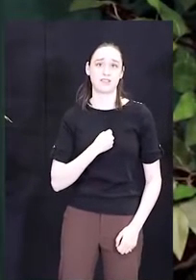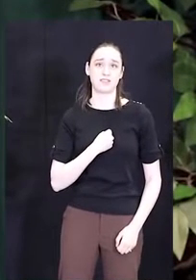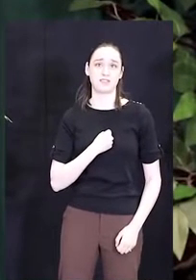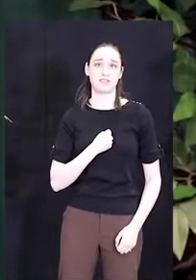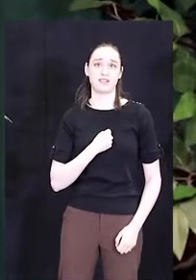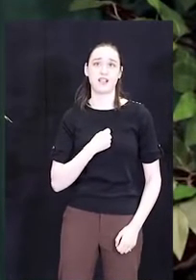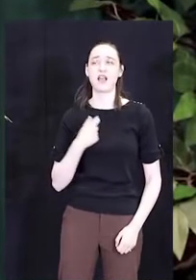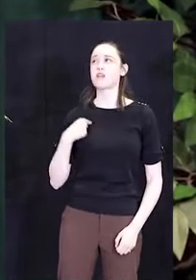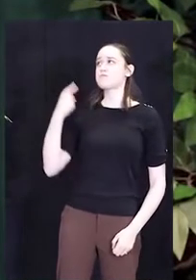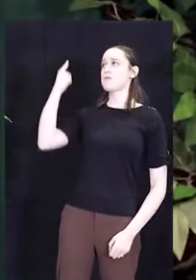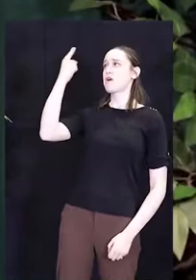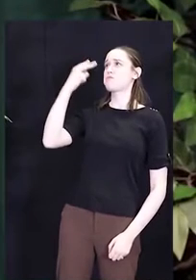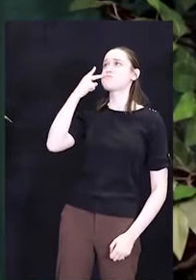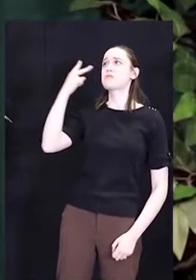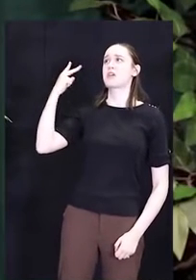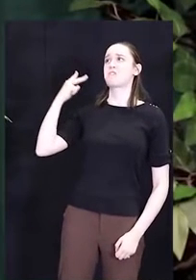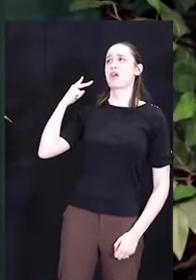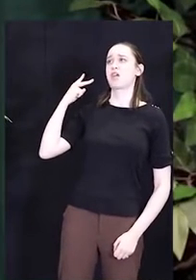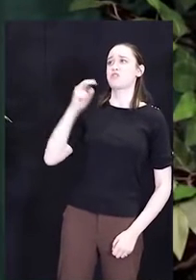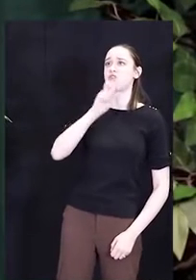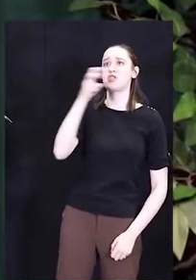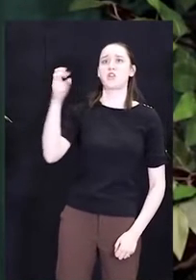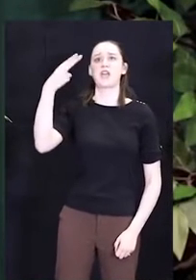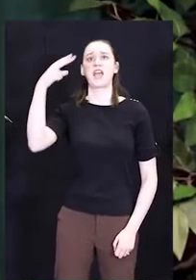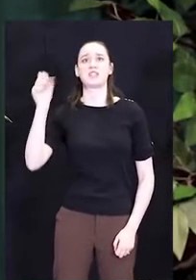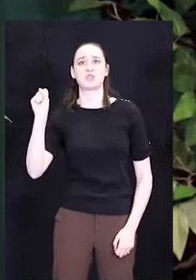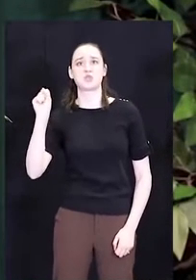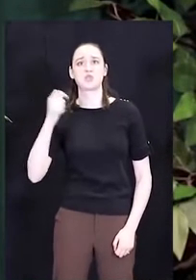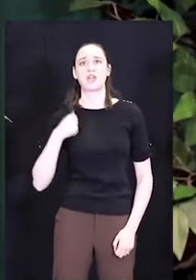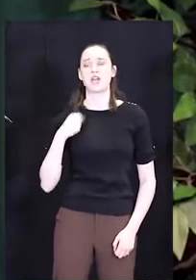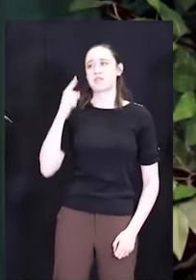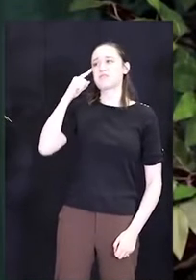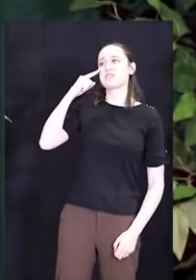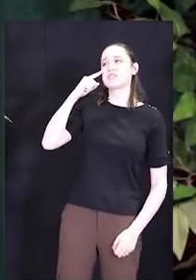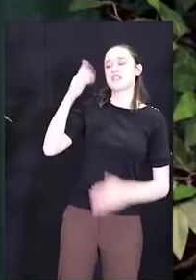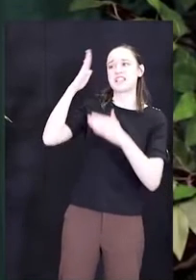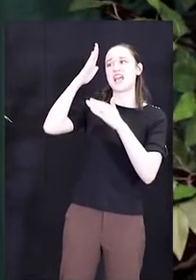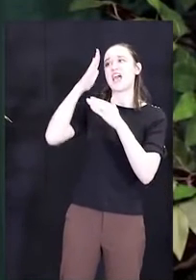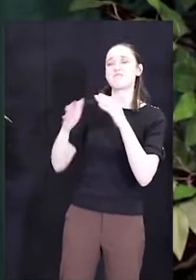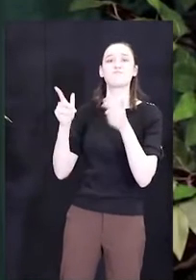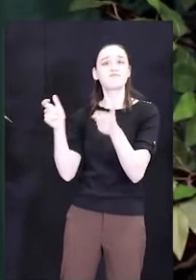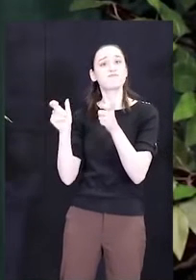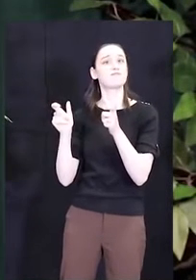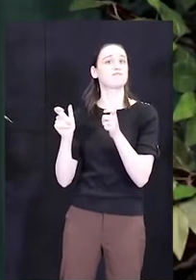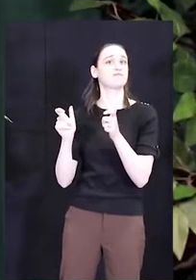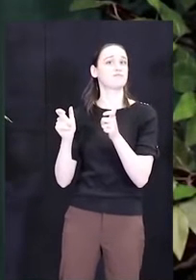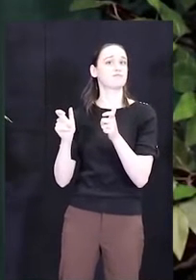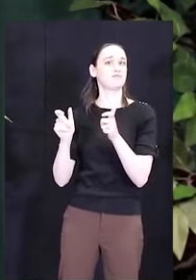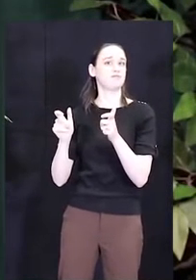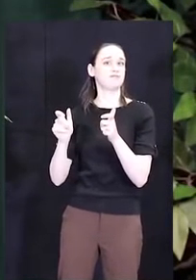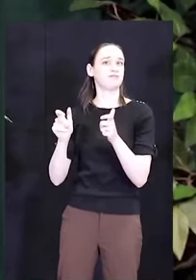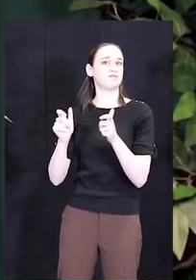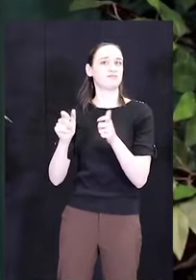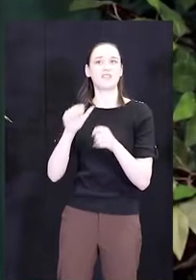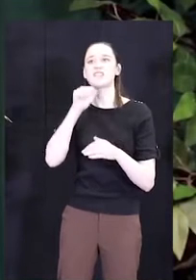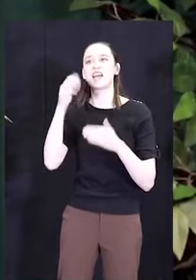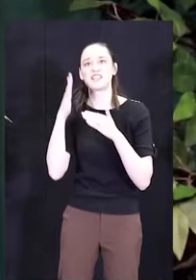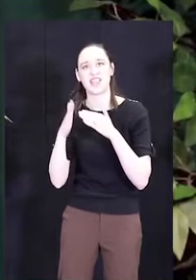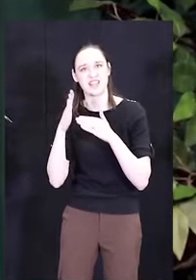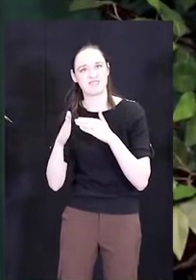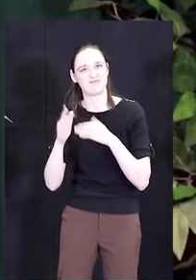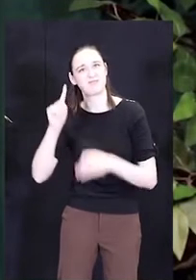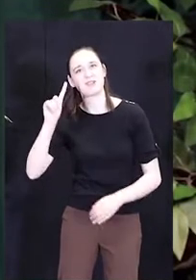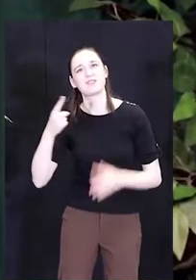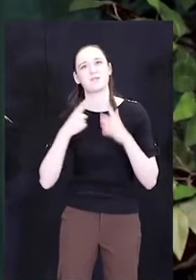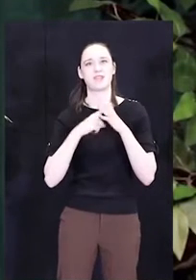When I think of our journey through high school together, I get teary-eyed thinking at the abrupt end. But this is not the end.